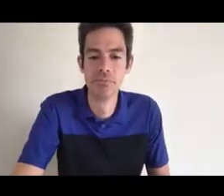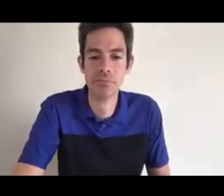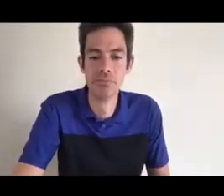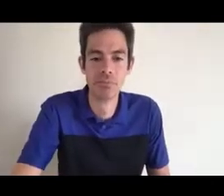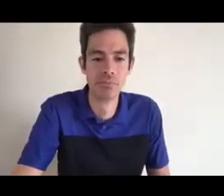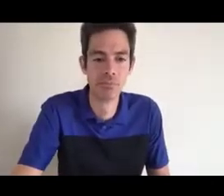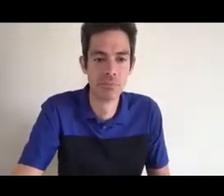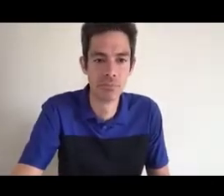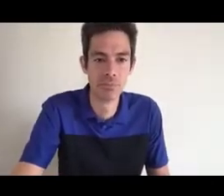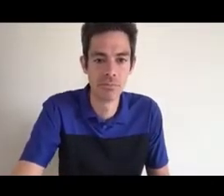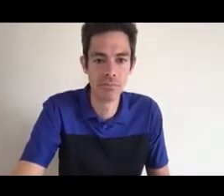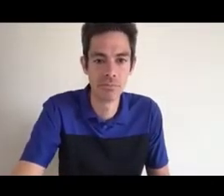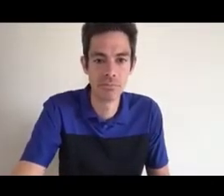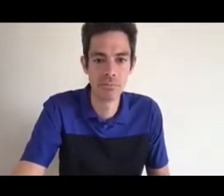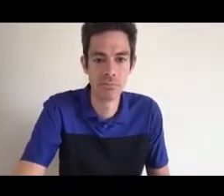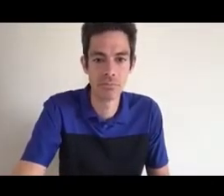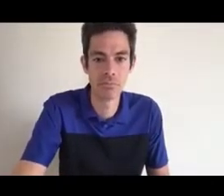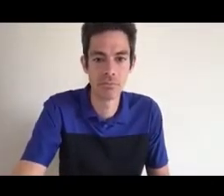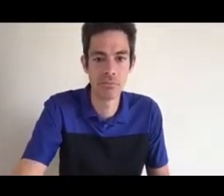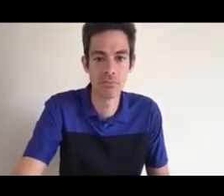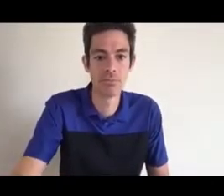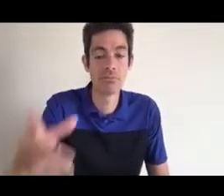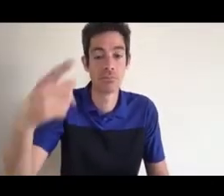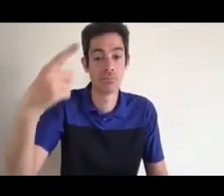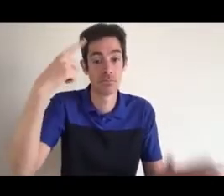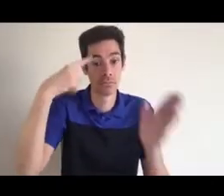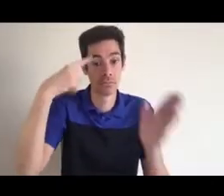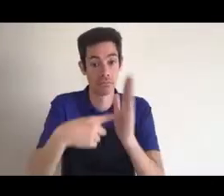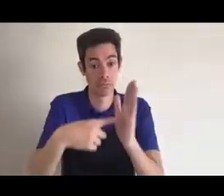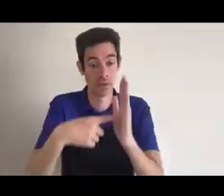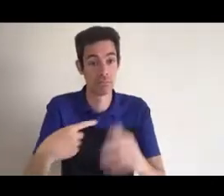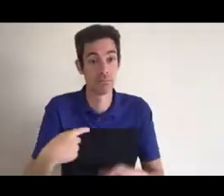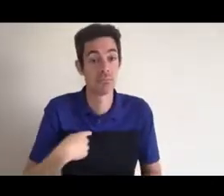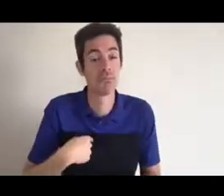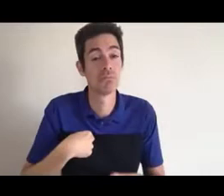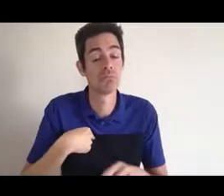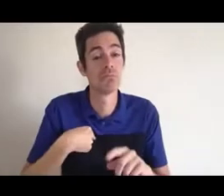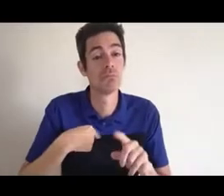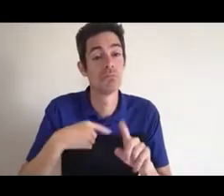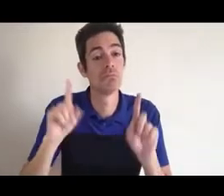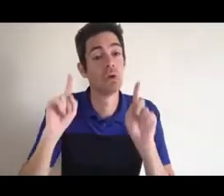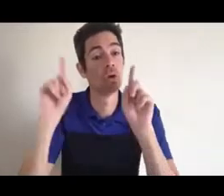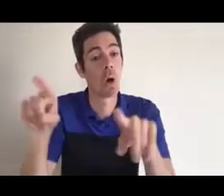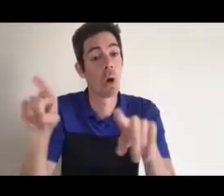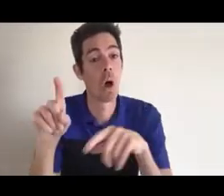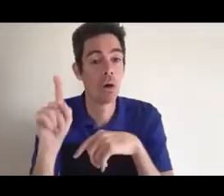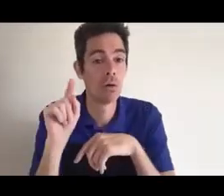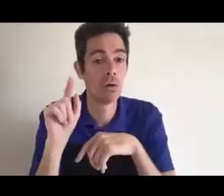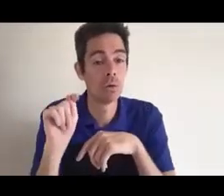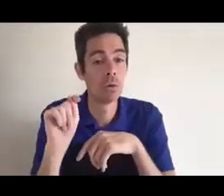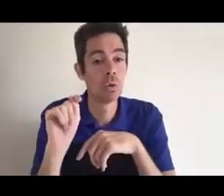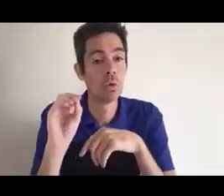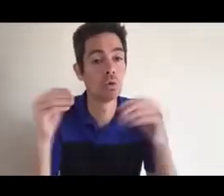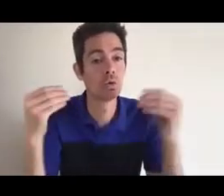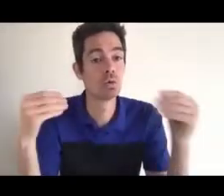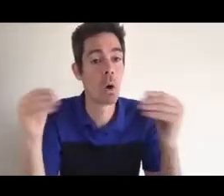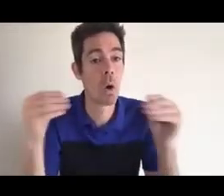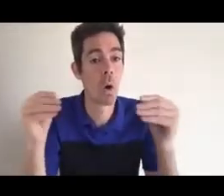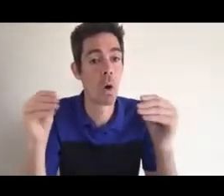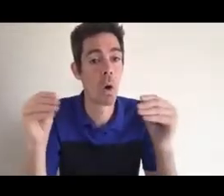And let me just move on before I explain this next part. Okay, so for example, I